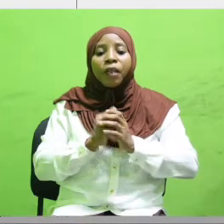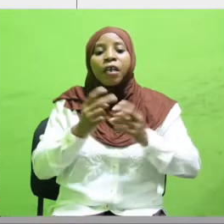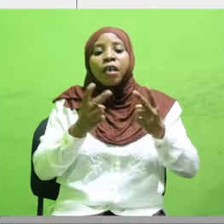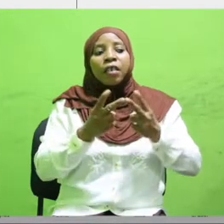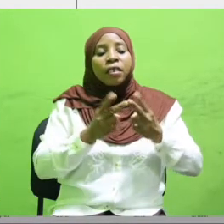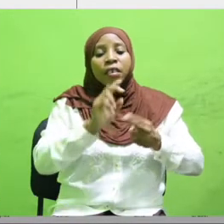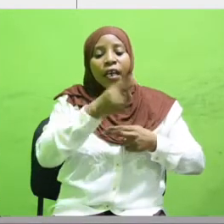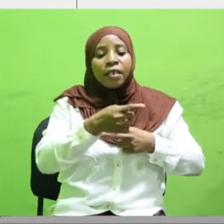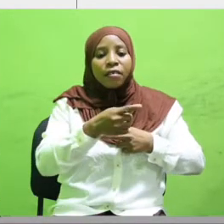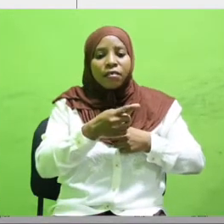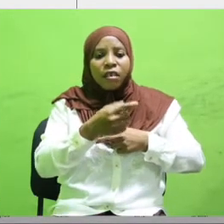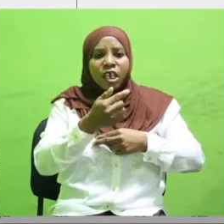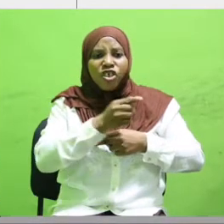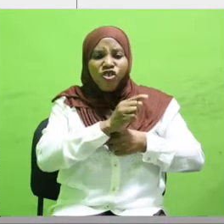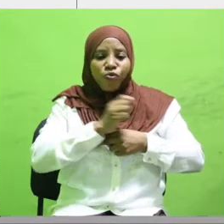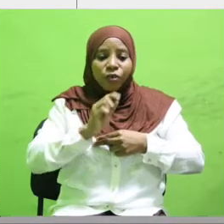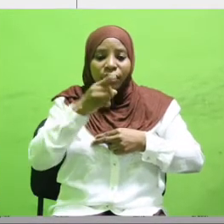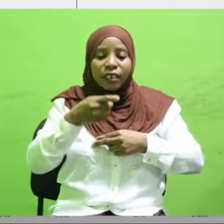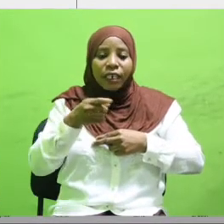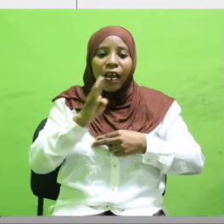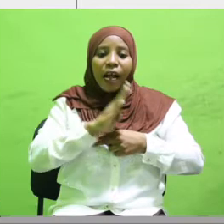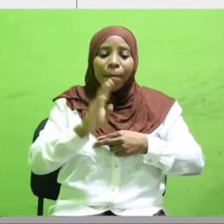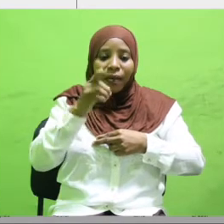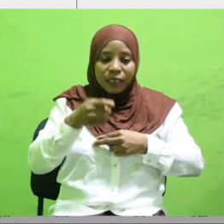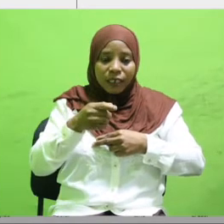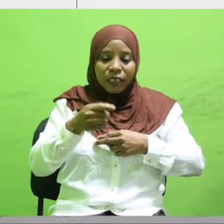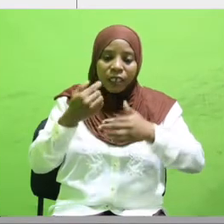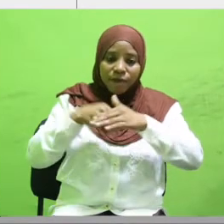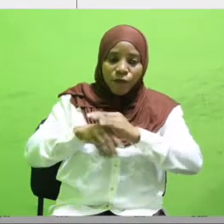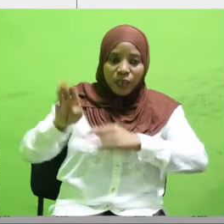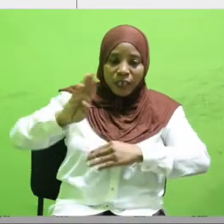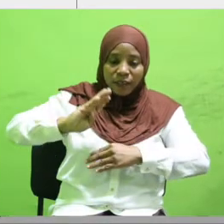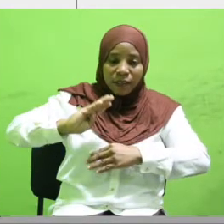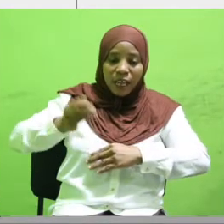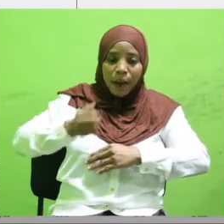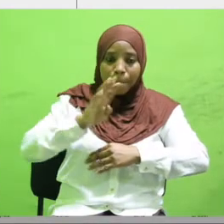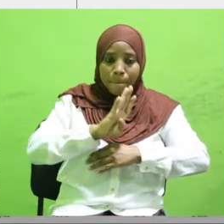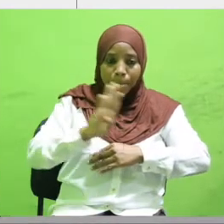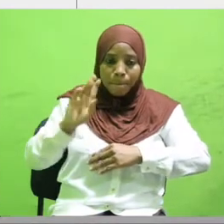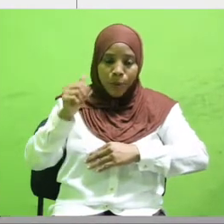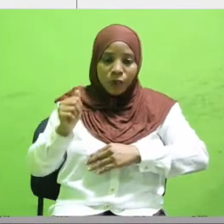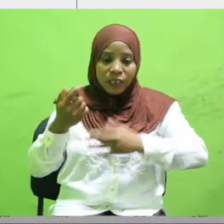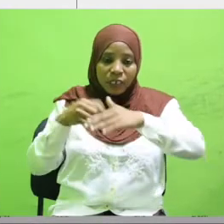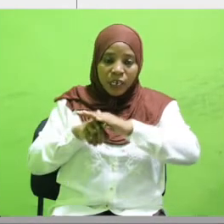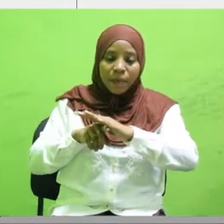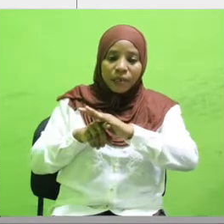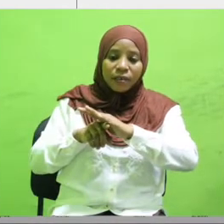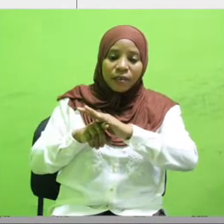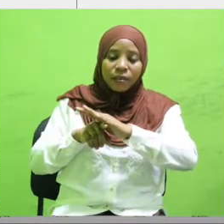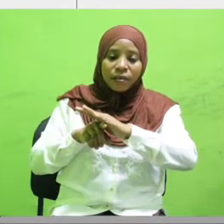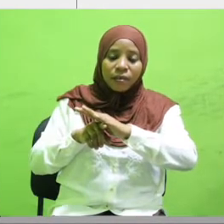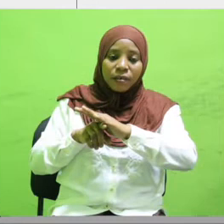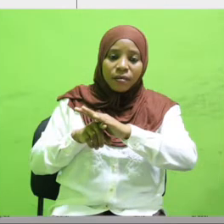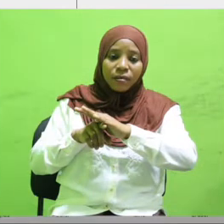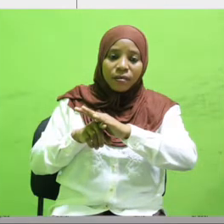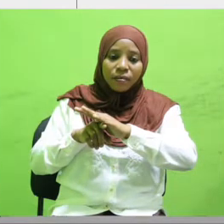saprophytic, while some are parasitic. They are both of them. They can be saprophytes or they can be